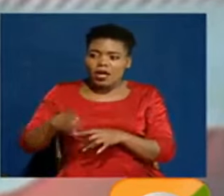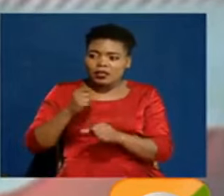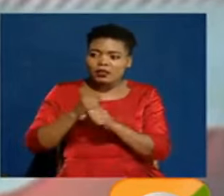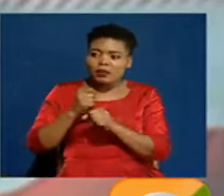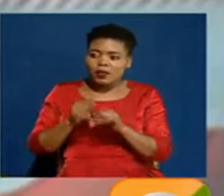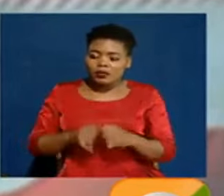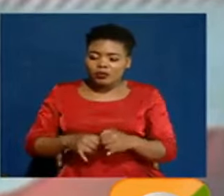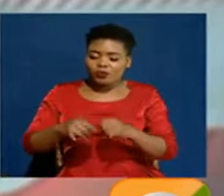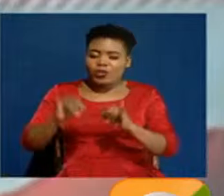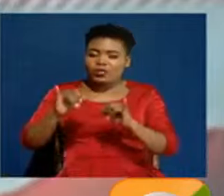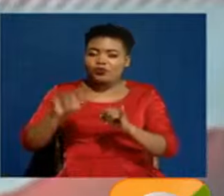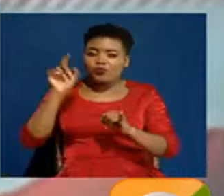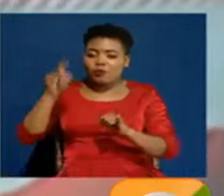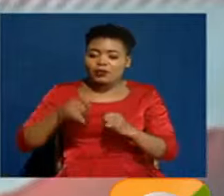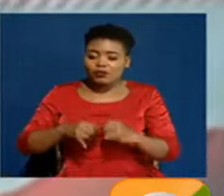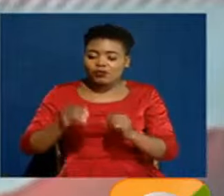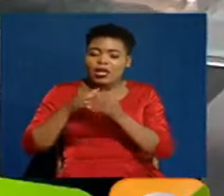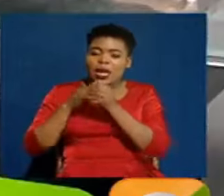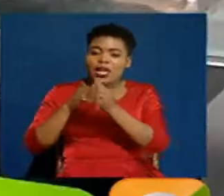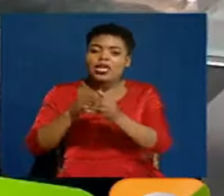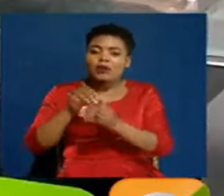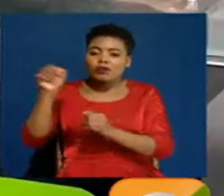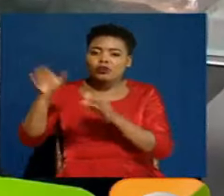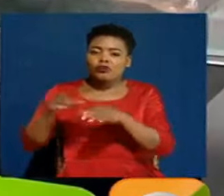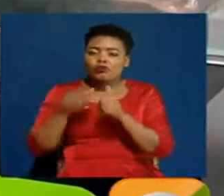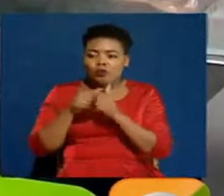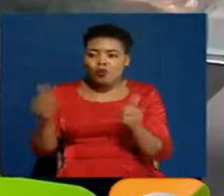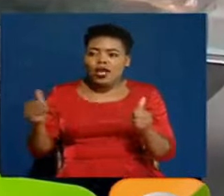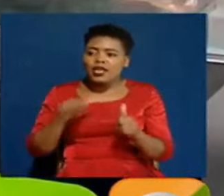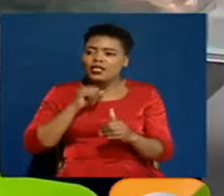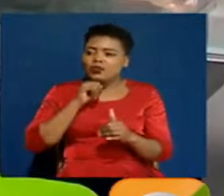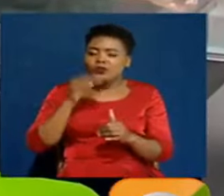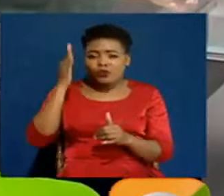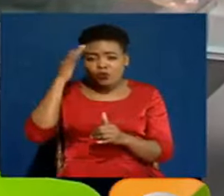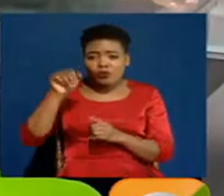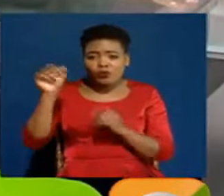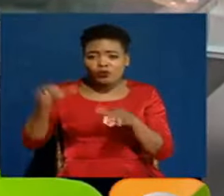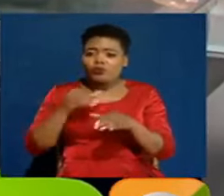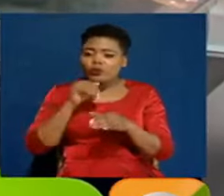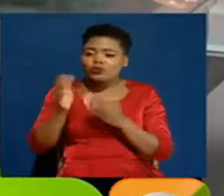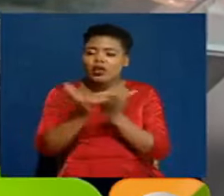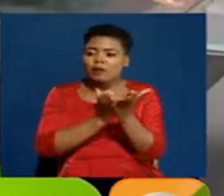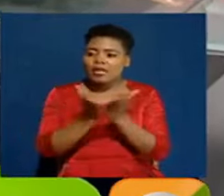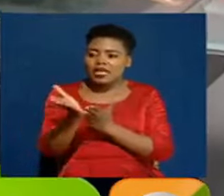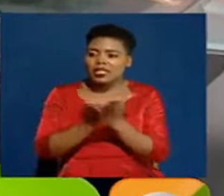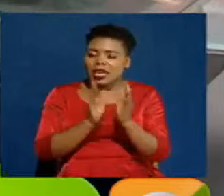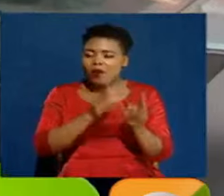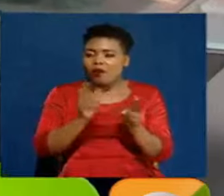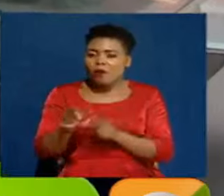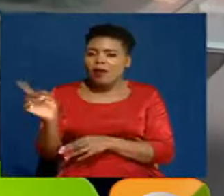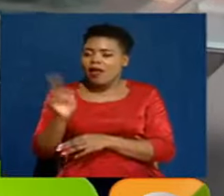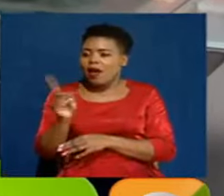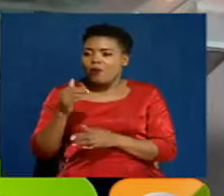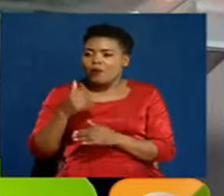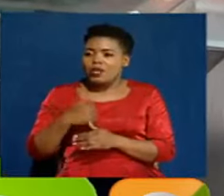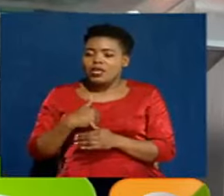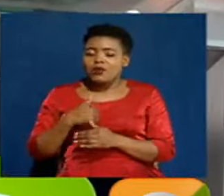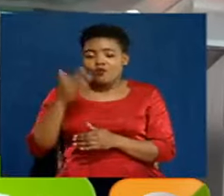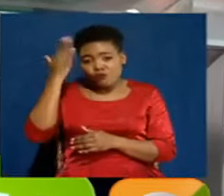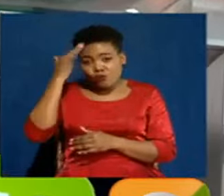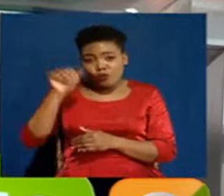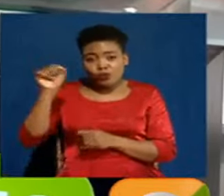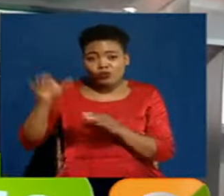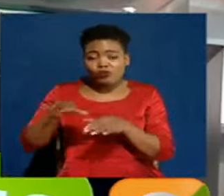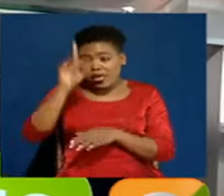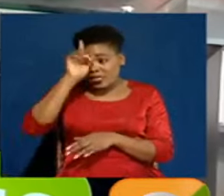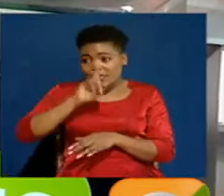attempts. A political party is not a civil society. It's not a corporate. It's not a private business. There are so many varying views that we have to put in mind. But